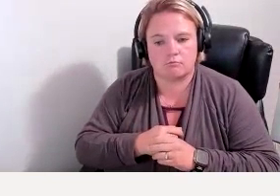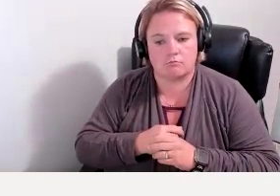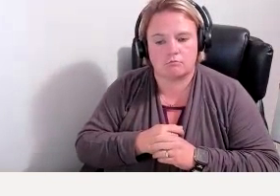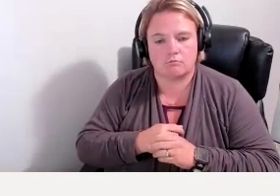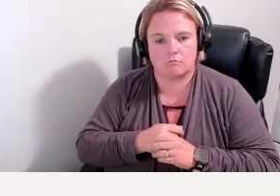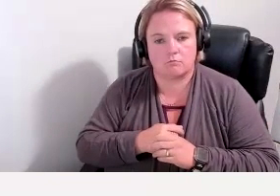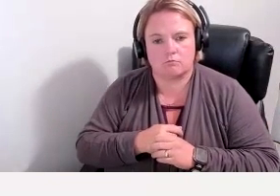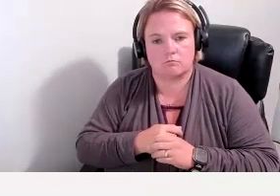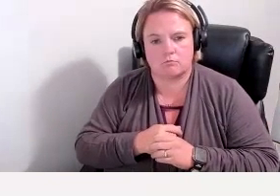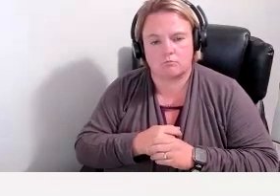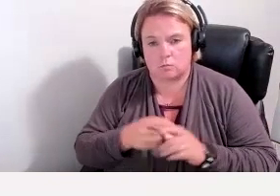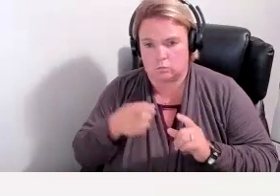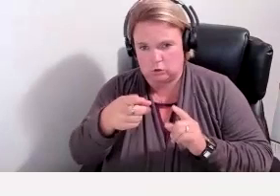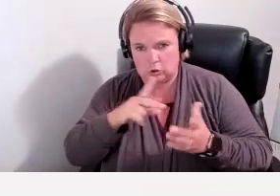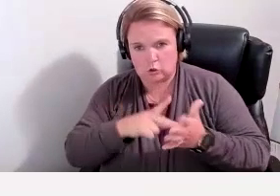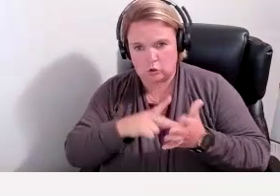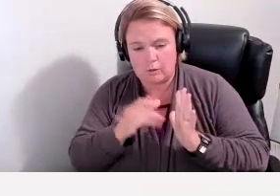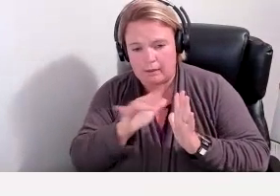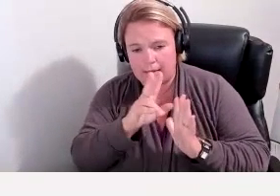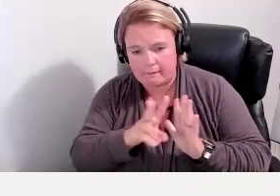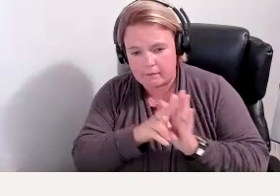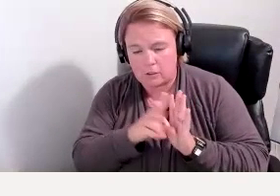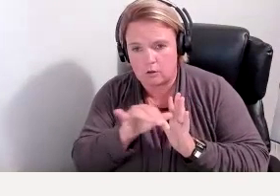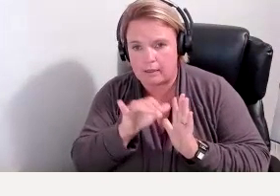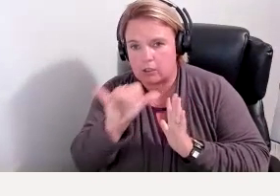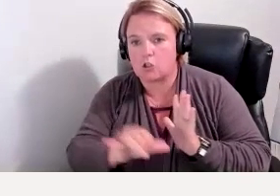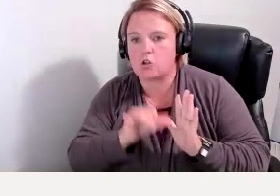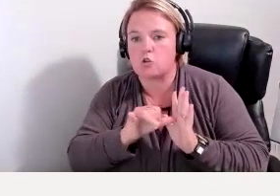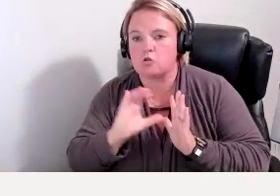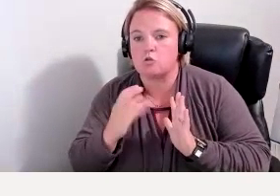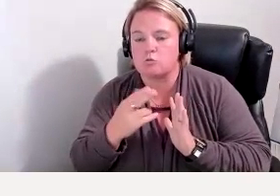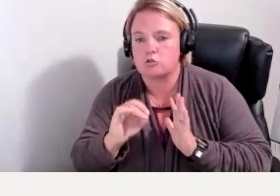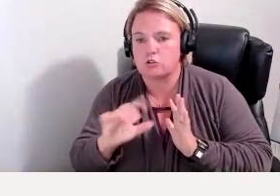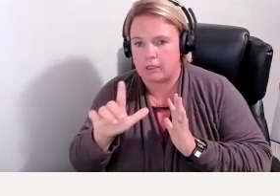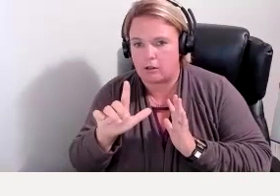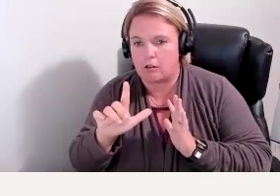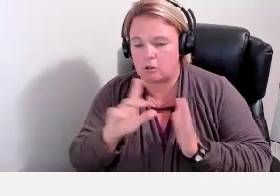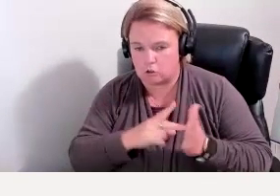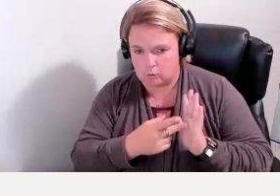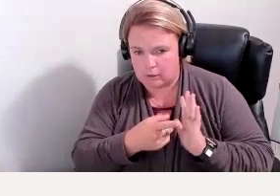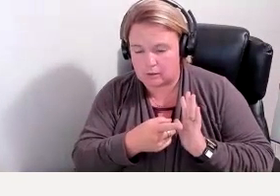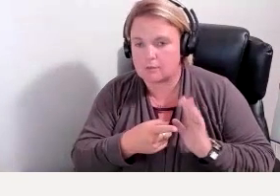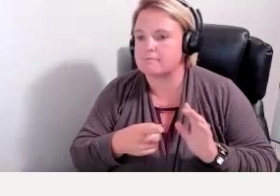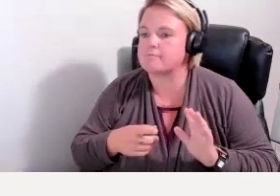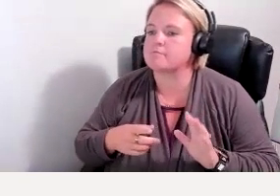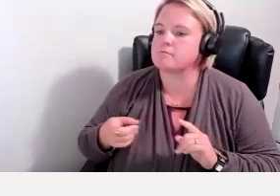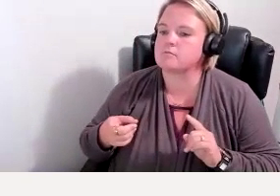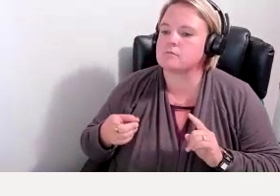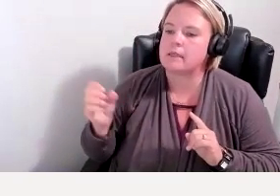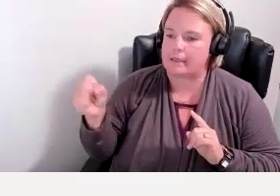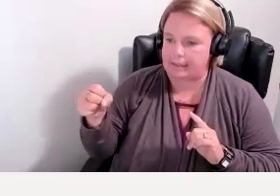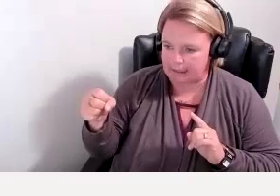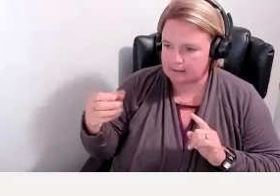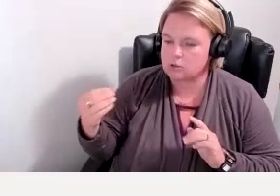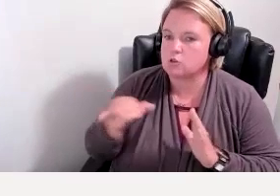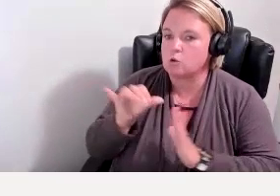So, do you mean like a video, like I have a YouTube channel? YouTube video embedding with that? So YouTube, yes, so